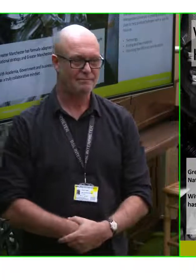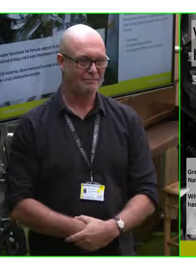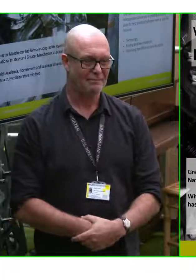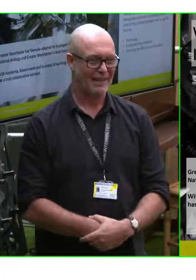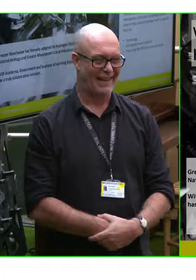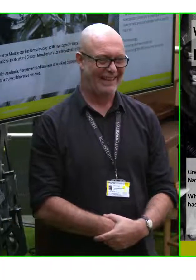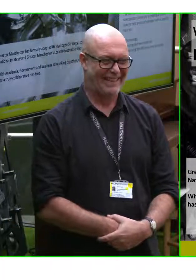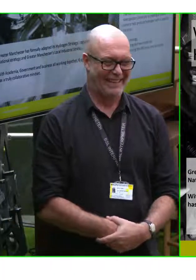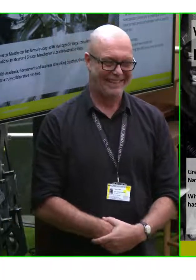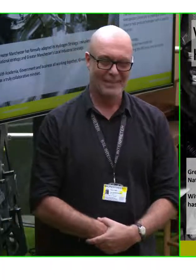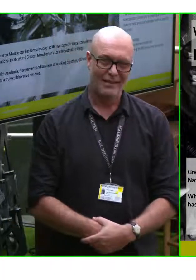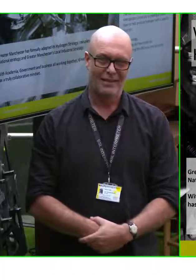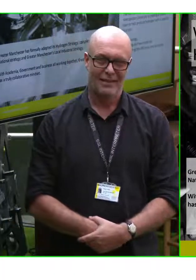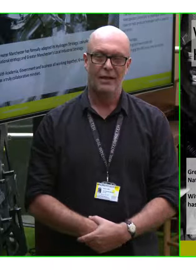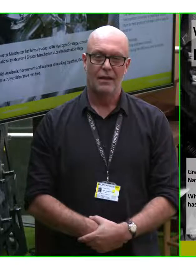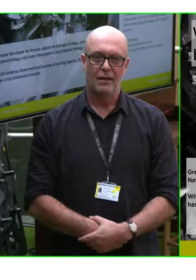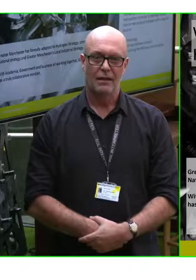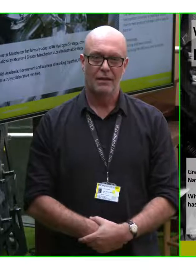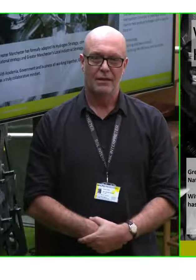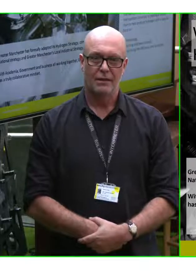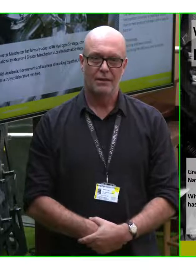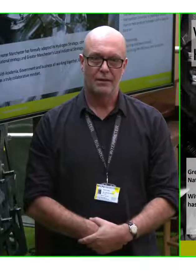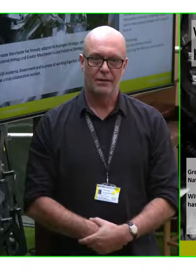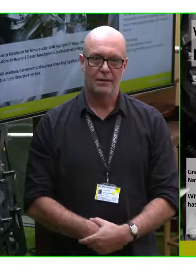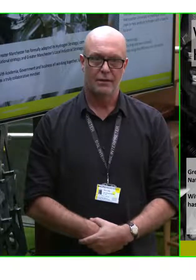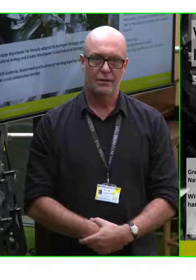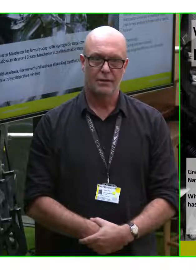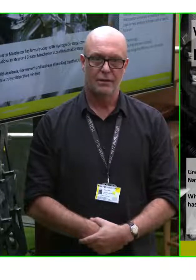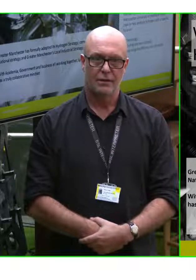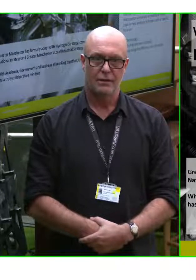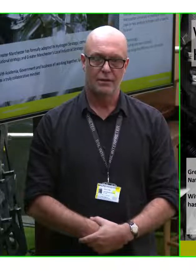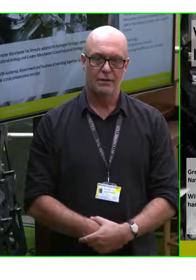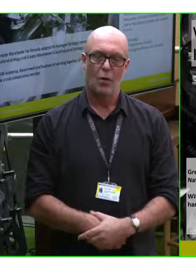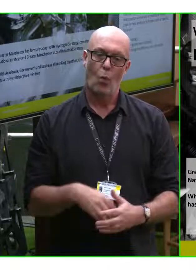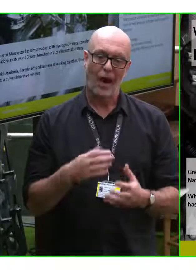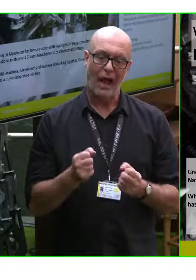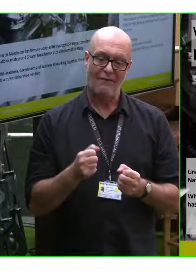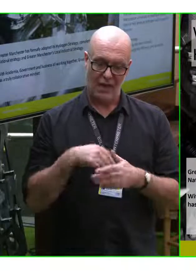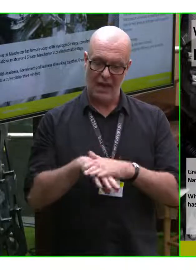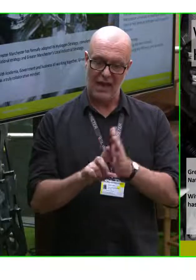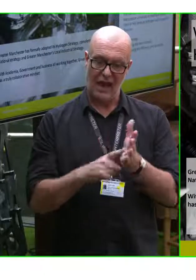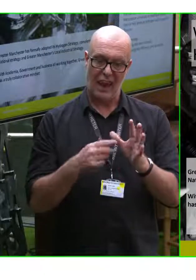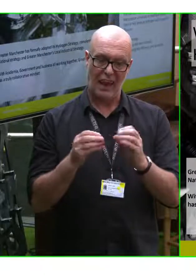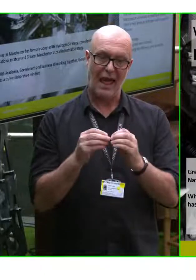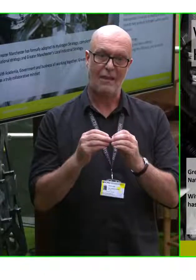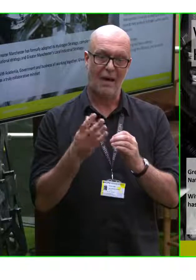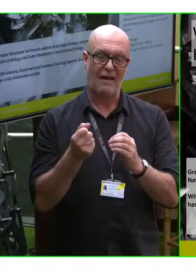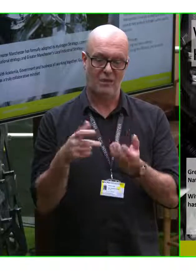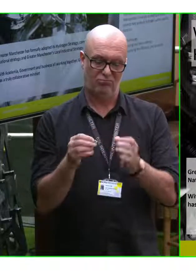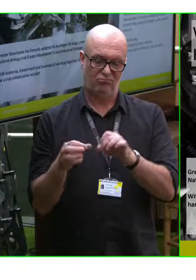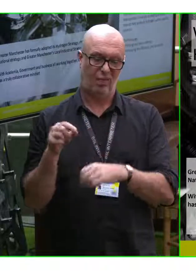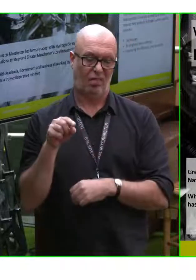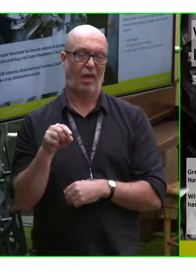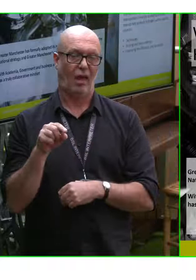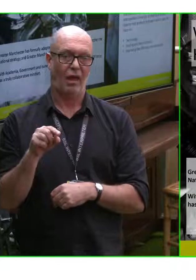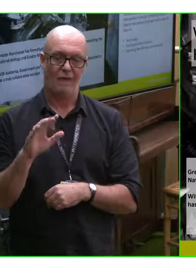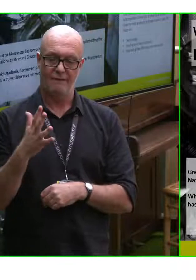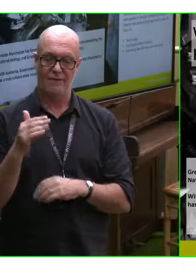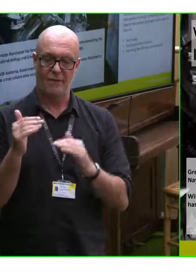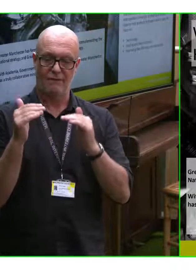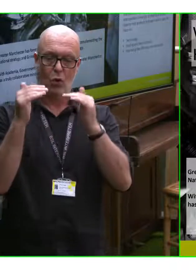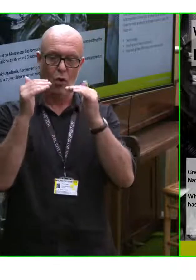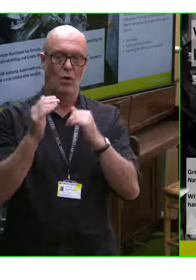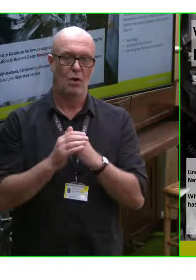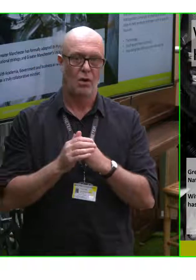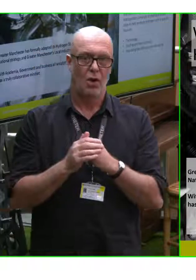Probably the only electrolyser today in the centre of Manchester is within our lab. It's on the 5th floor of a tower block. And I always use this line because it took forever and a day